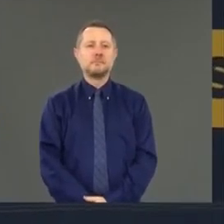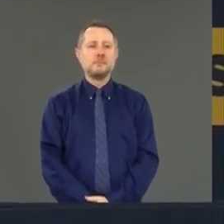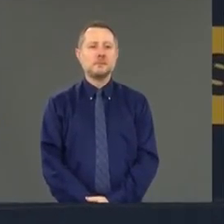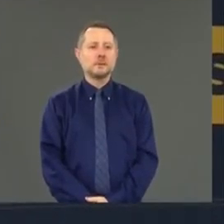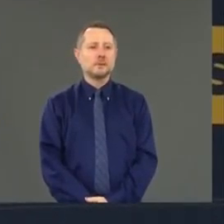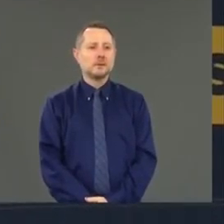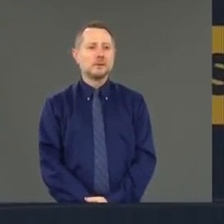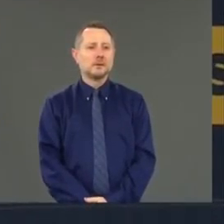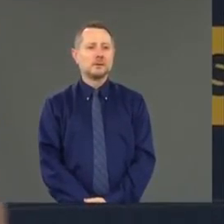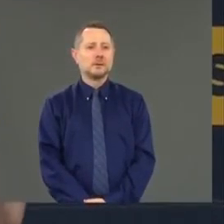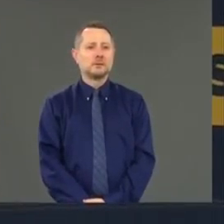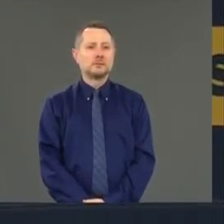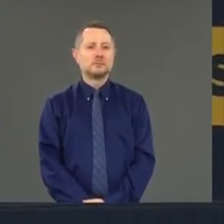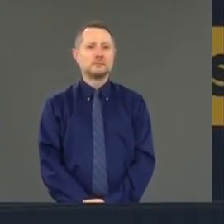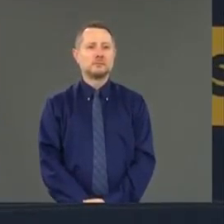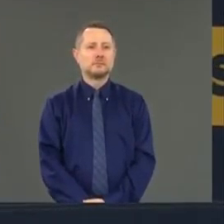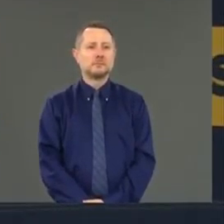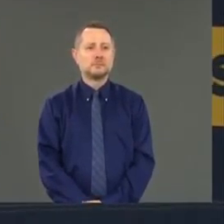Good morning.